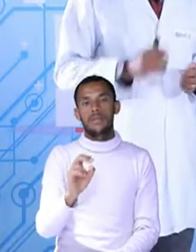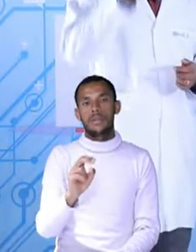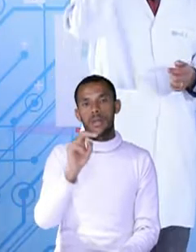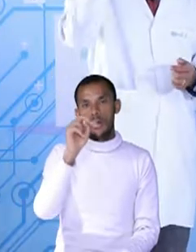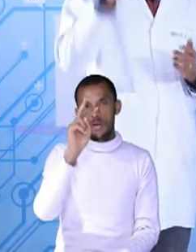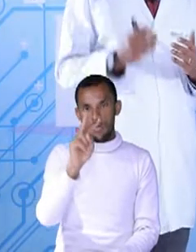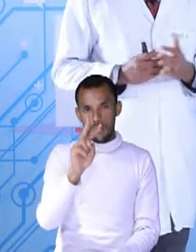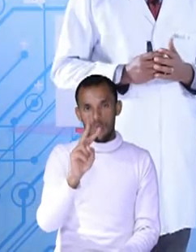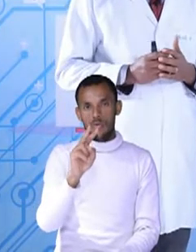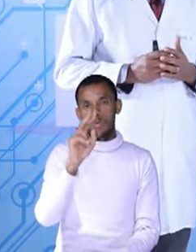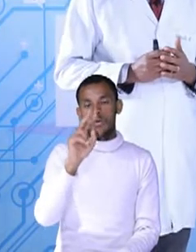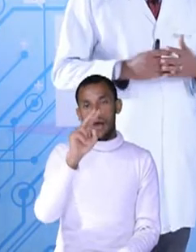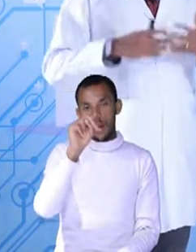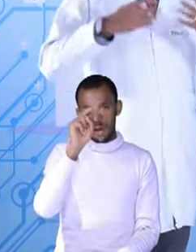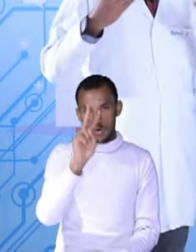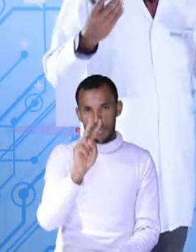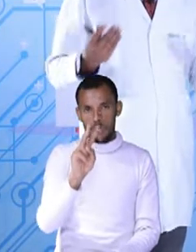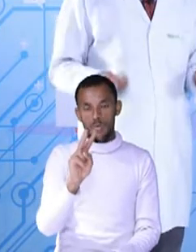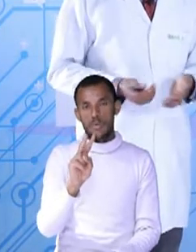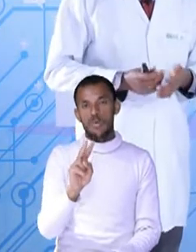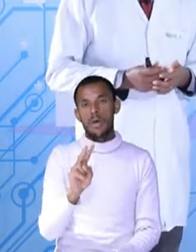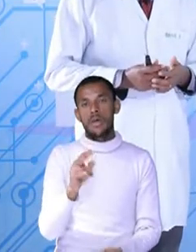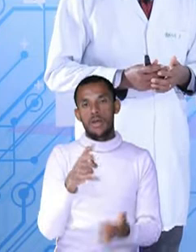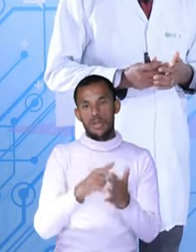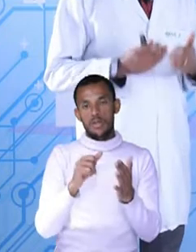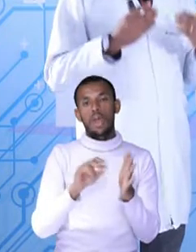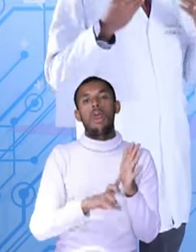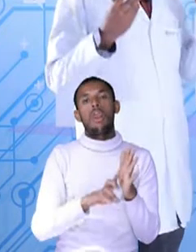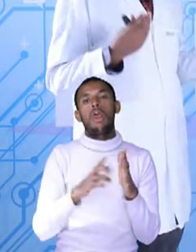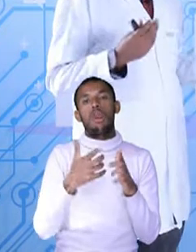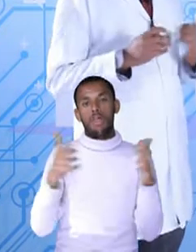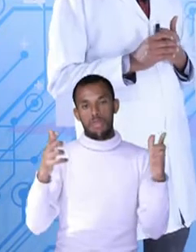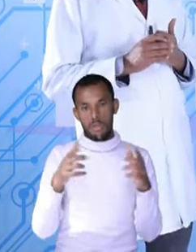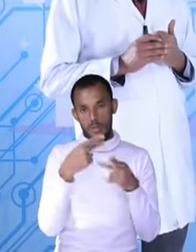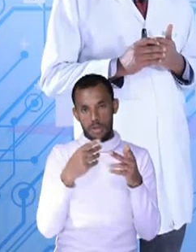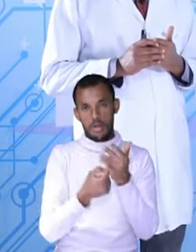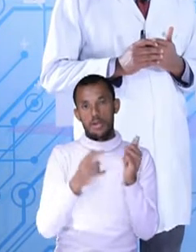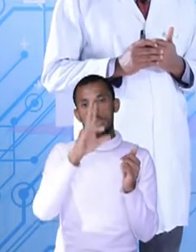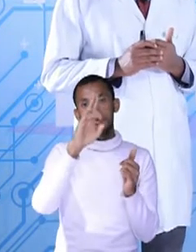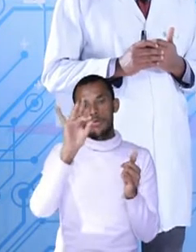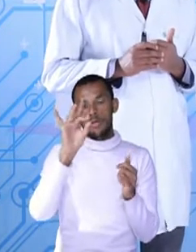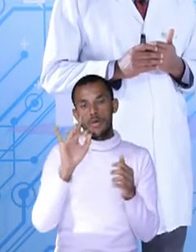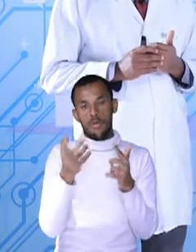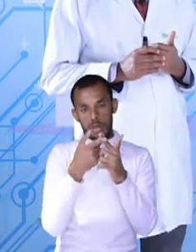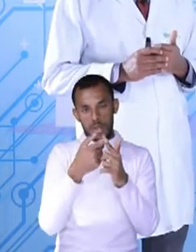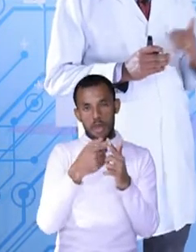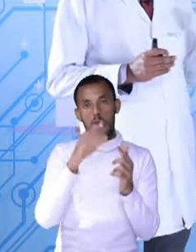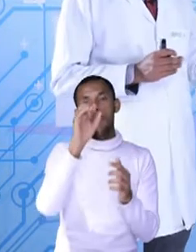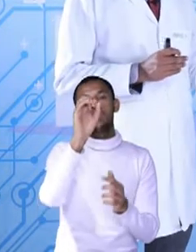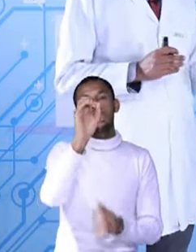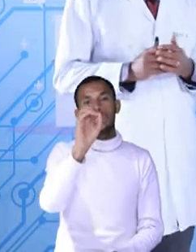Nitrogen exists in two forms. Nitrogen is inert. Therefore, the second one is oxygen,